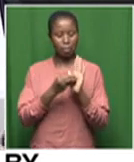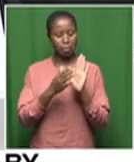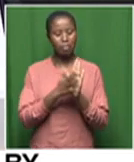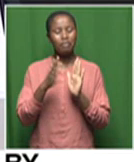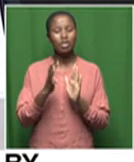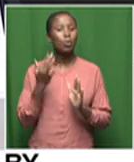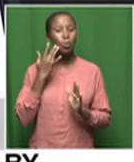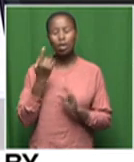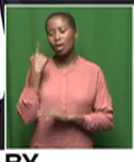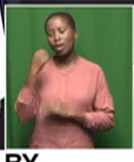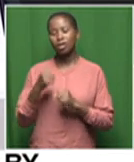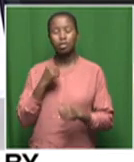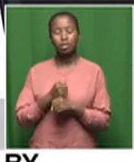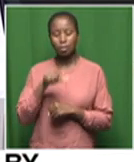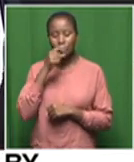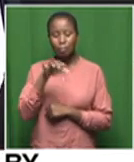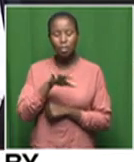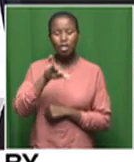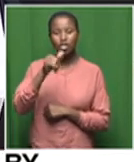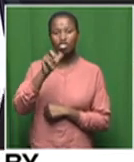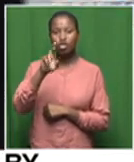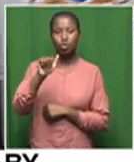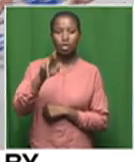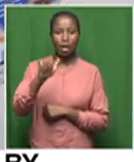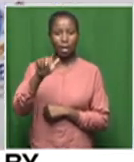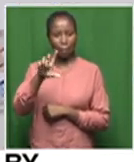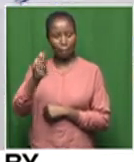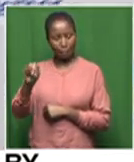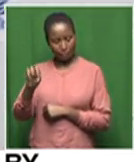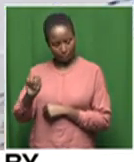year. The local chapter of the Boycott, Divest,